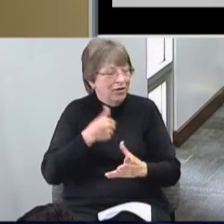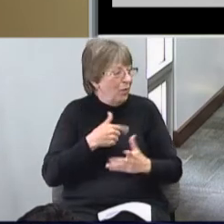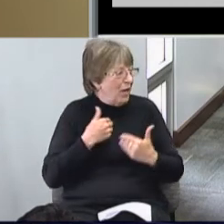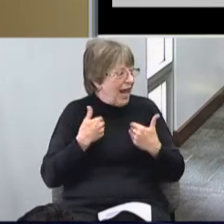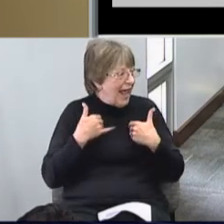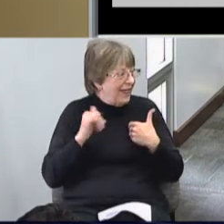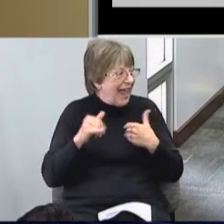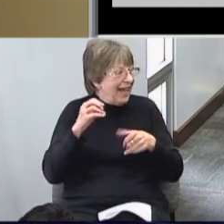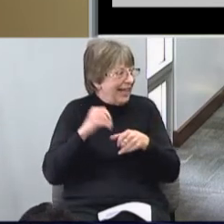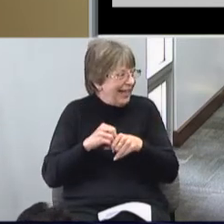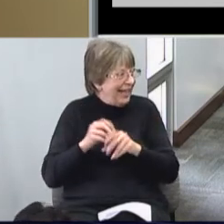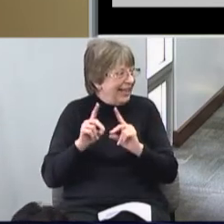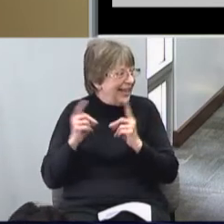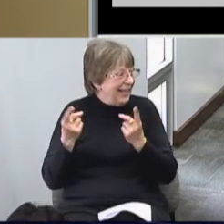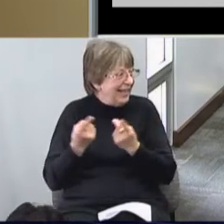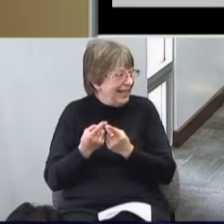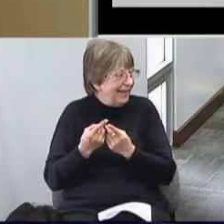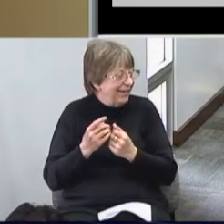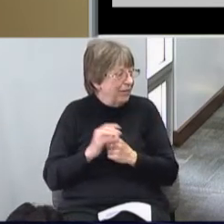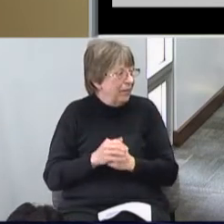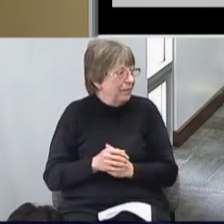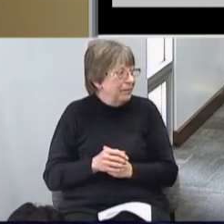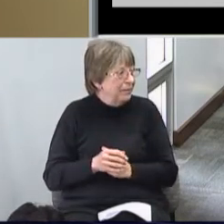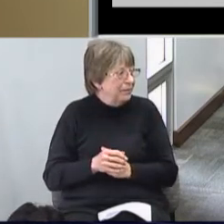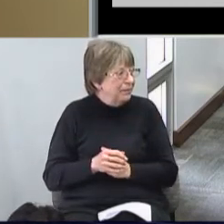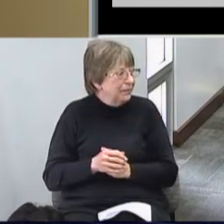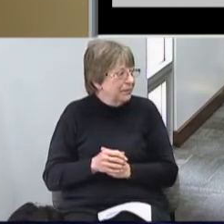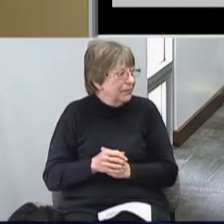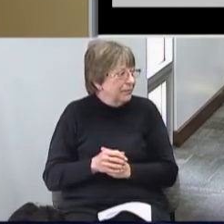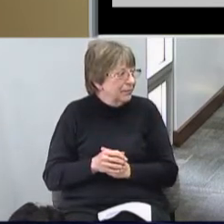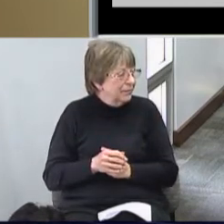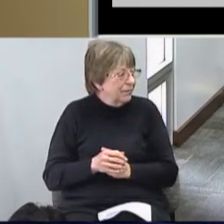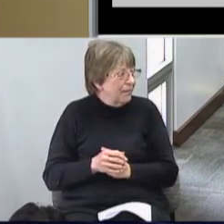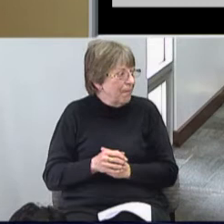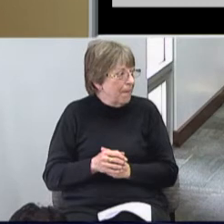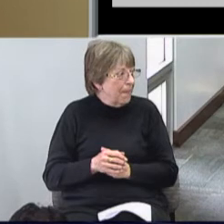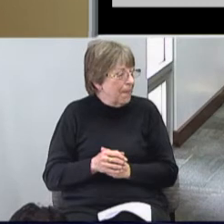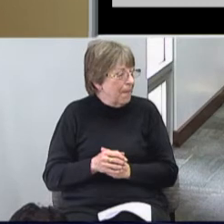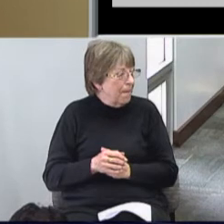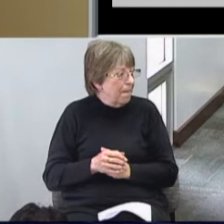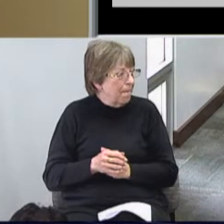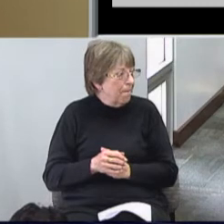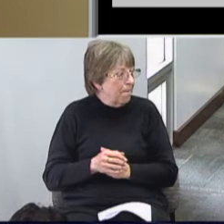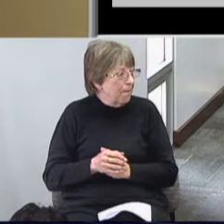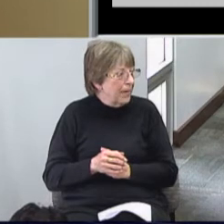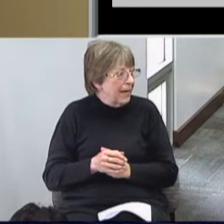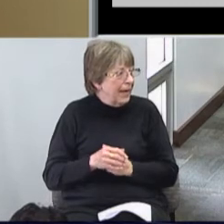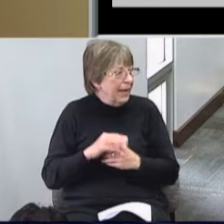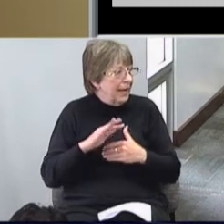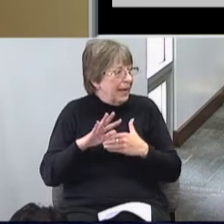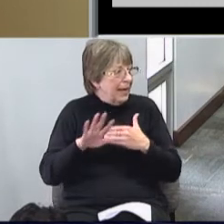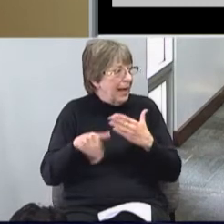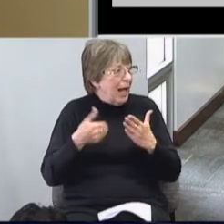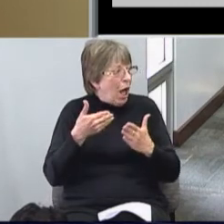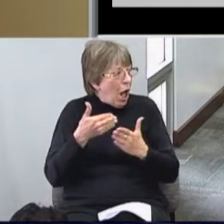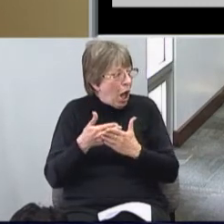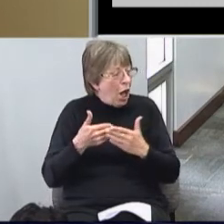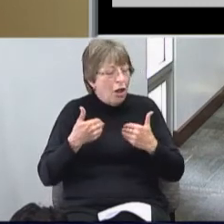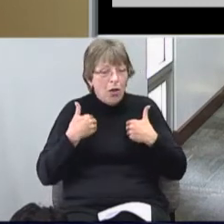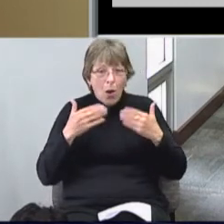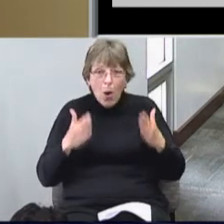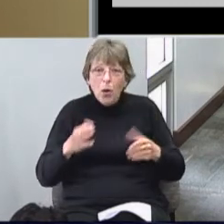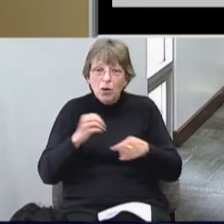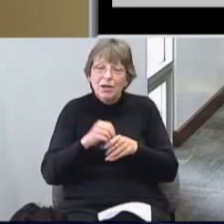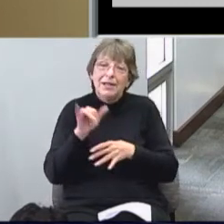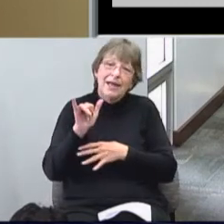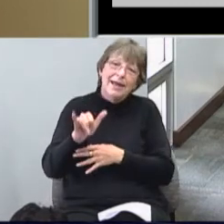the district at the Houston Whiteside little pocket park. All the historic property owners in that district, as